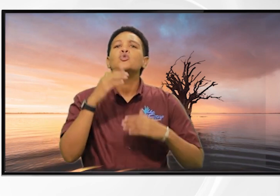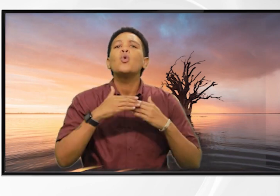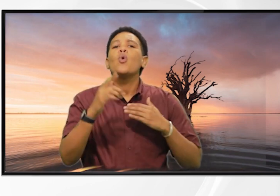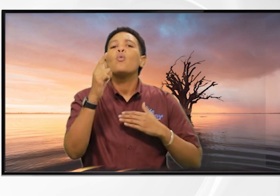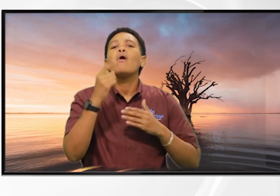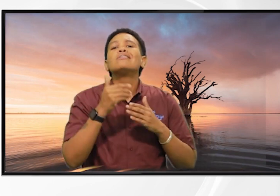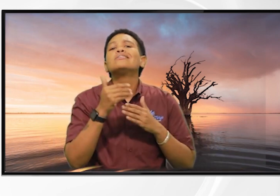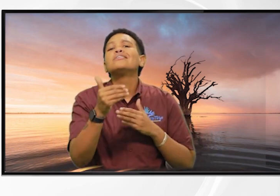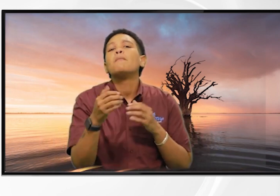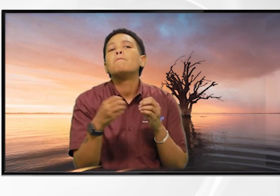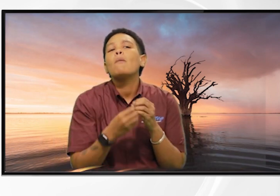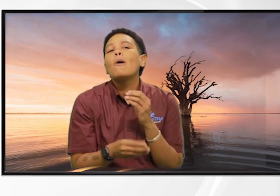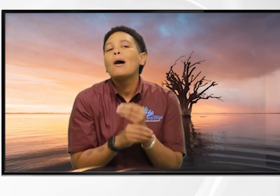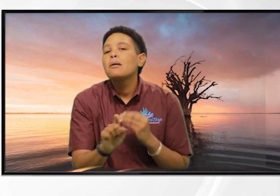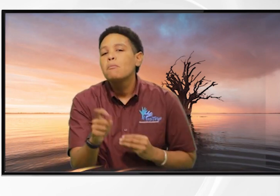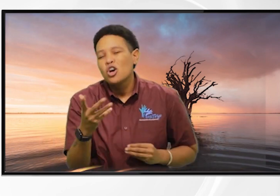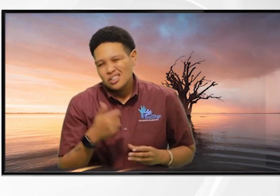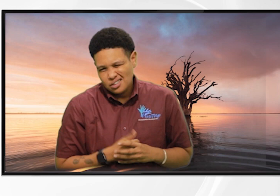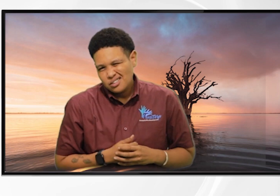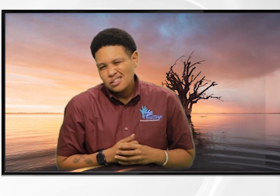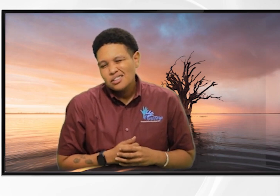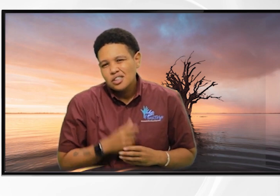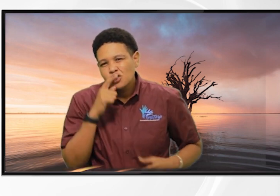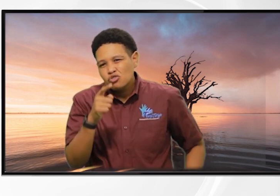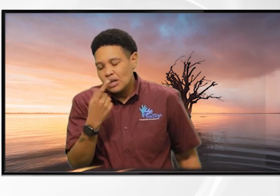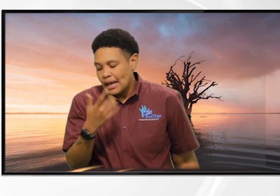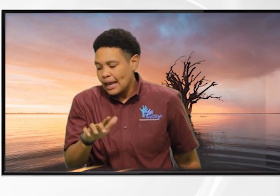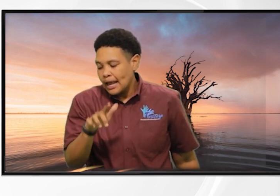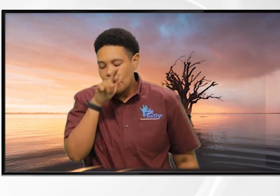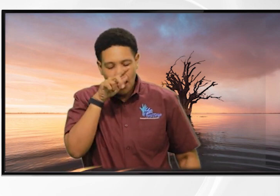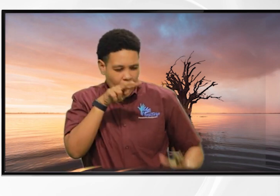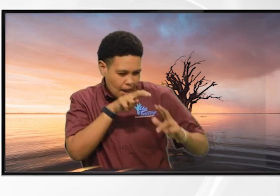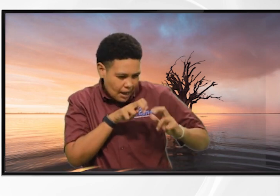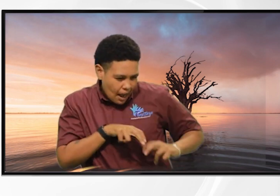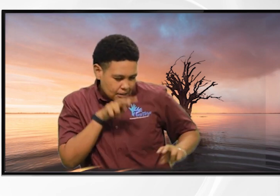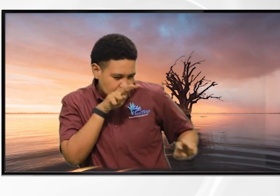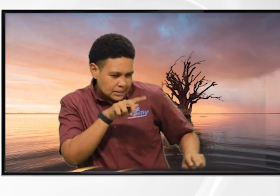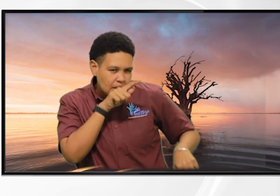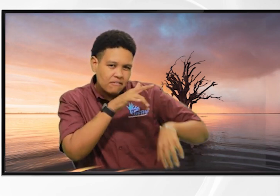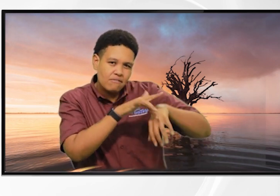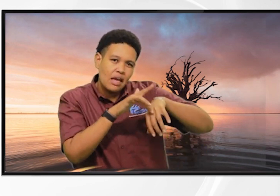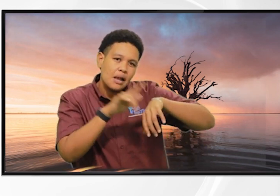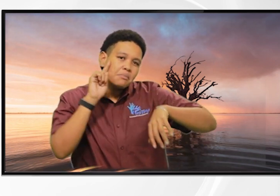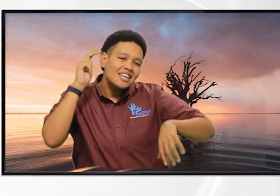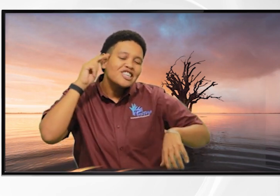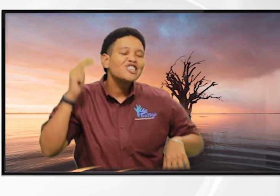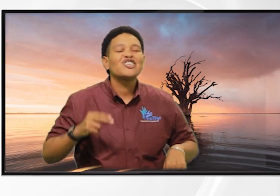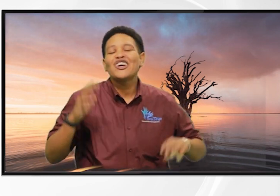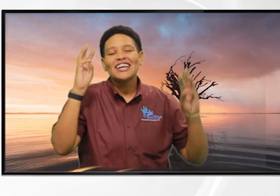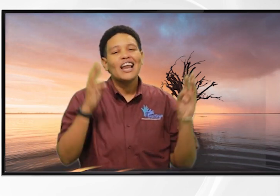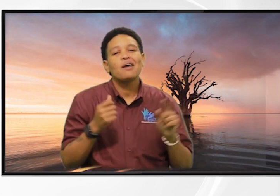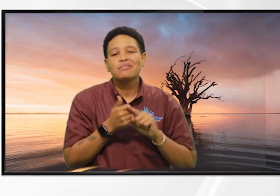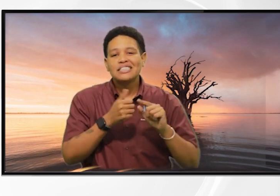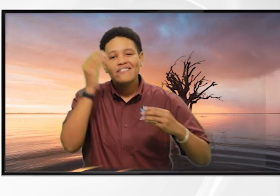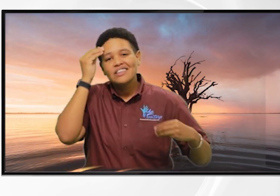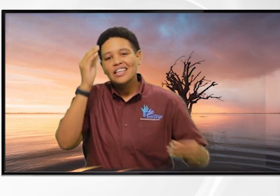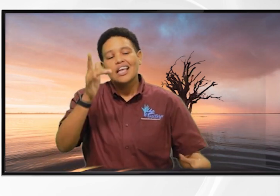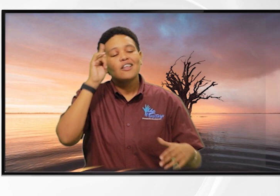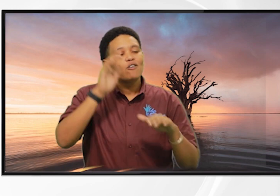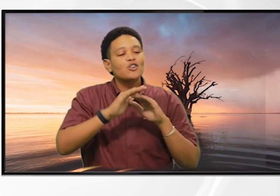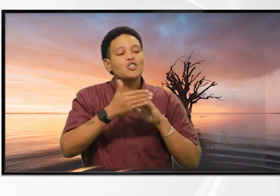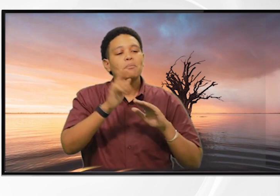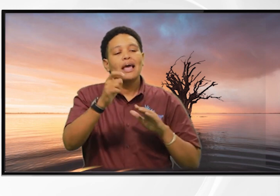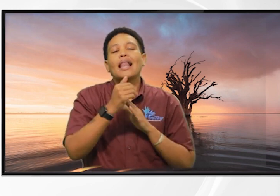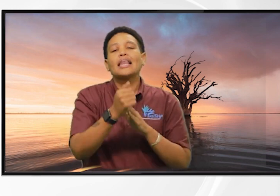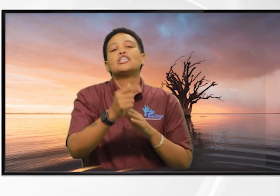step further. Even a cursory analysis of the available historical climate data for Jamaica leads to